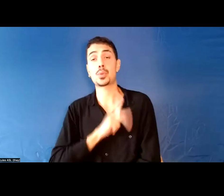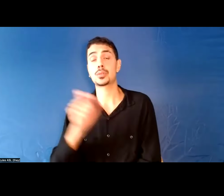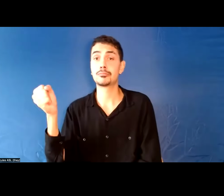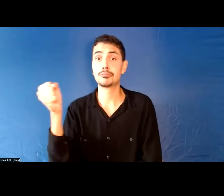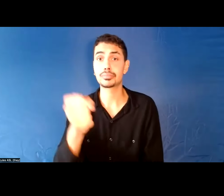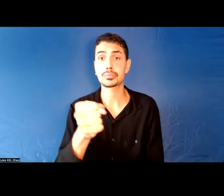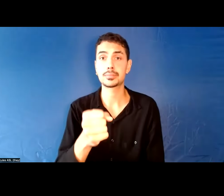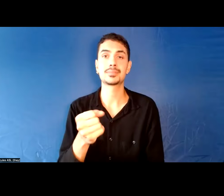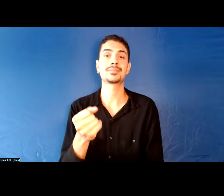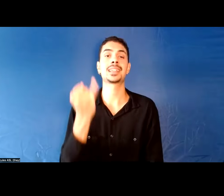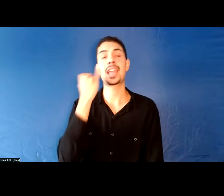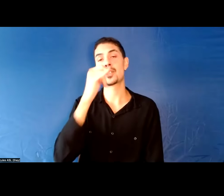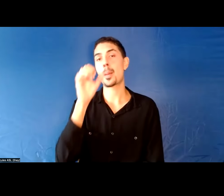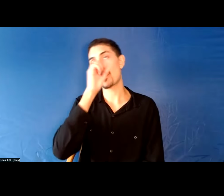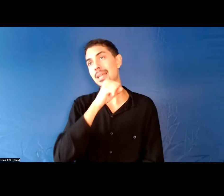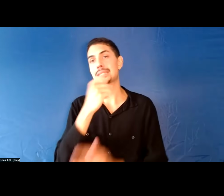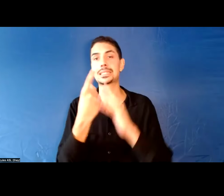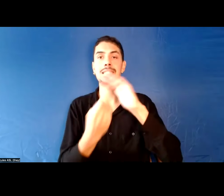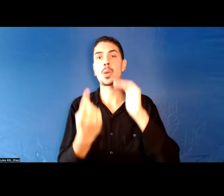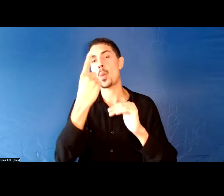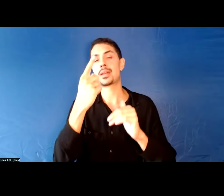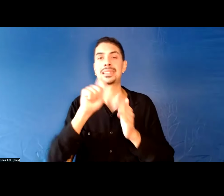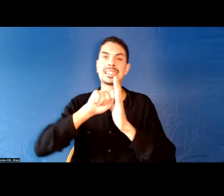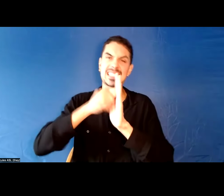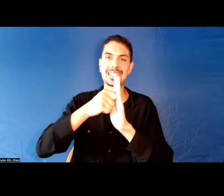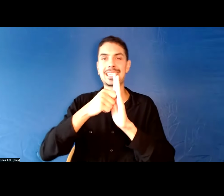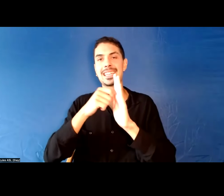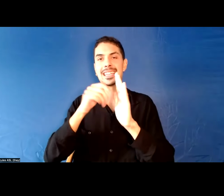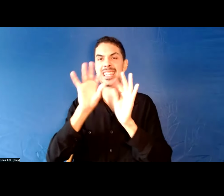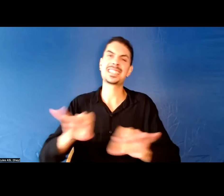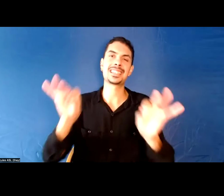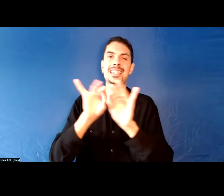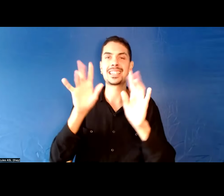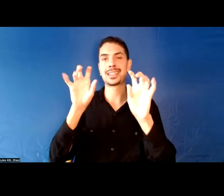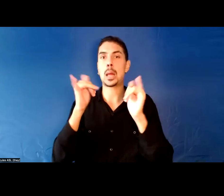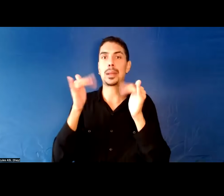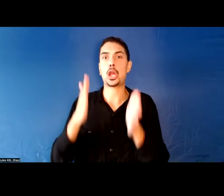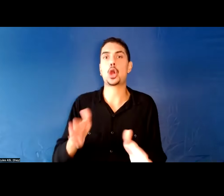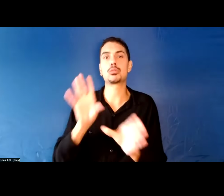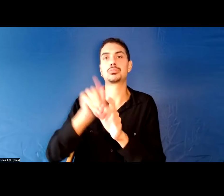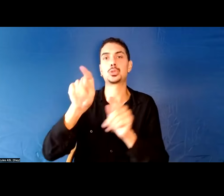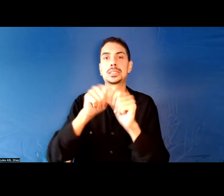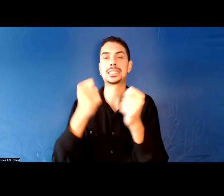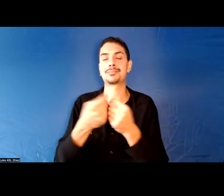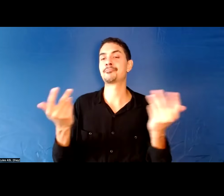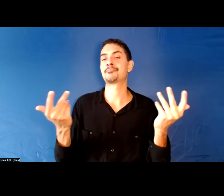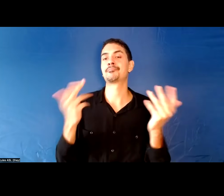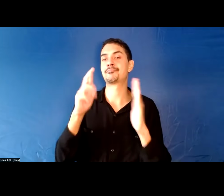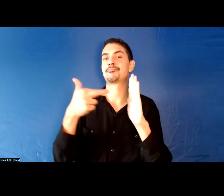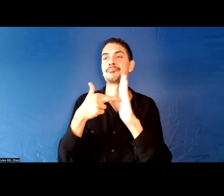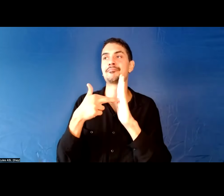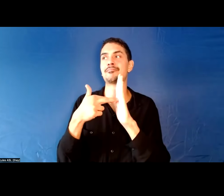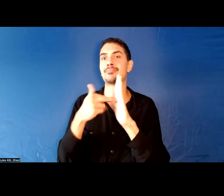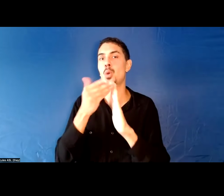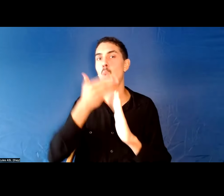key players within your community response, what can be done? I see so many people get disheartened, and it's